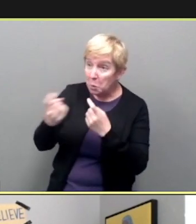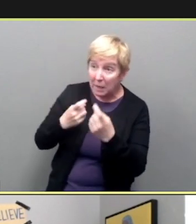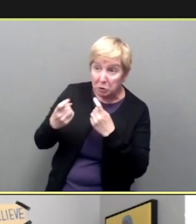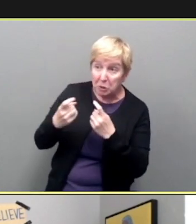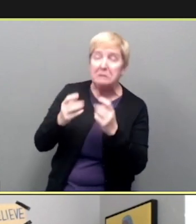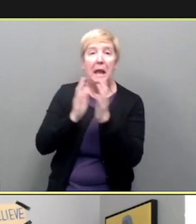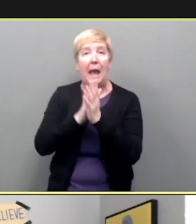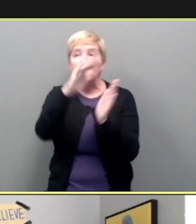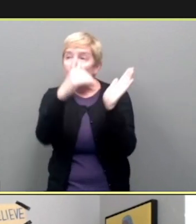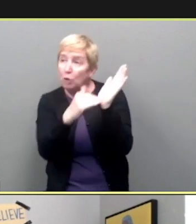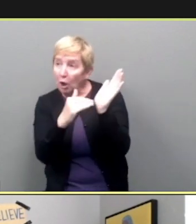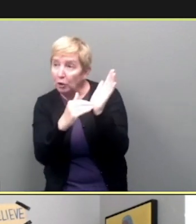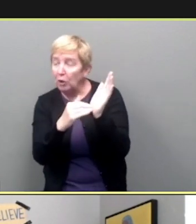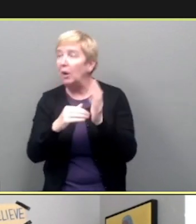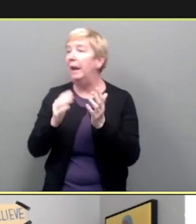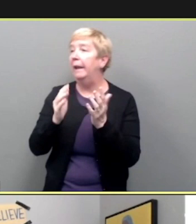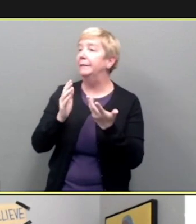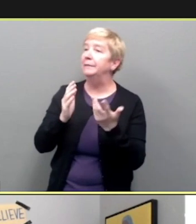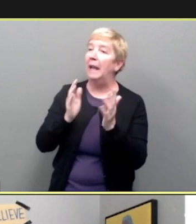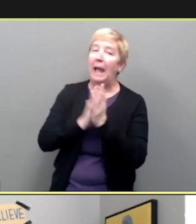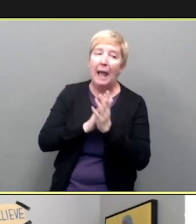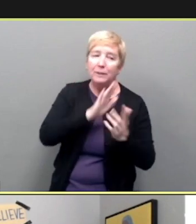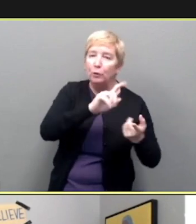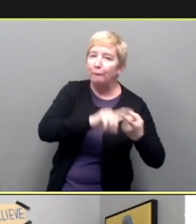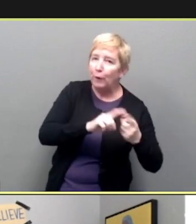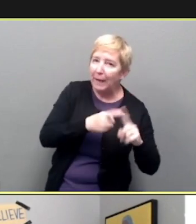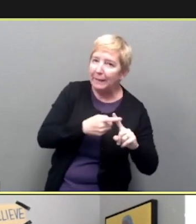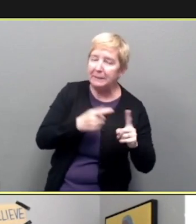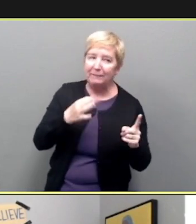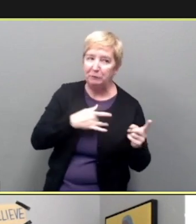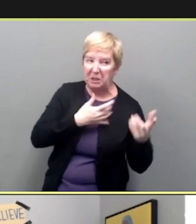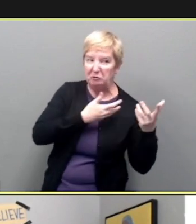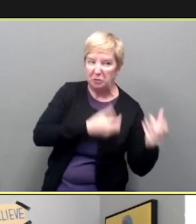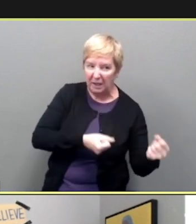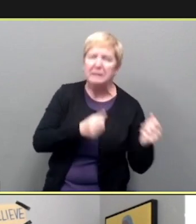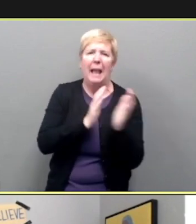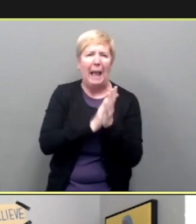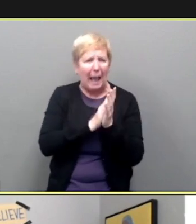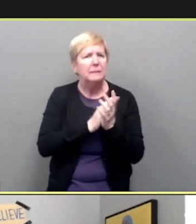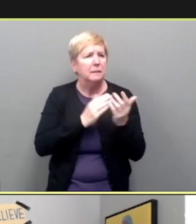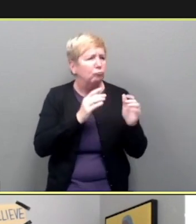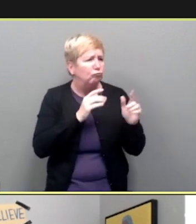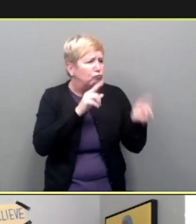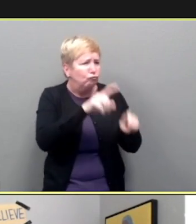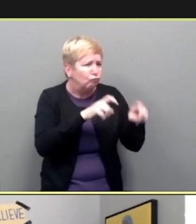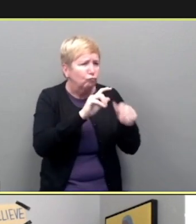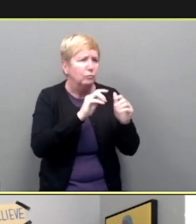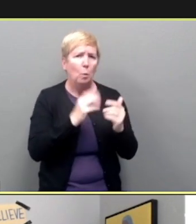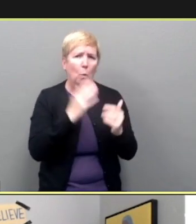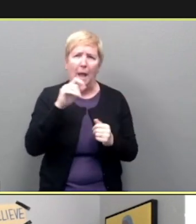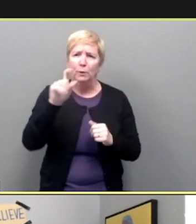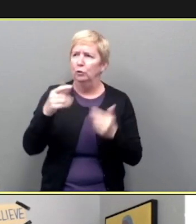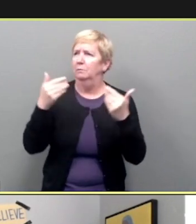provider, ask a trusted friend about your vaccine. Next slide.